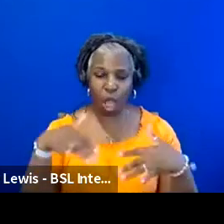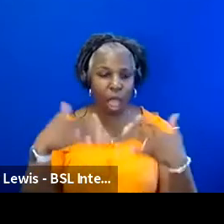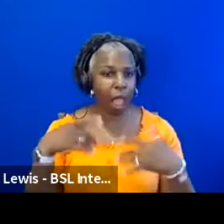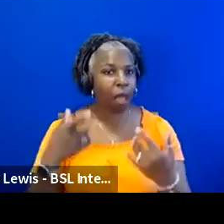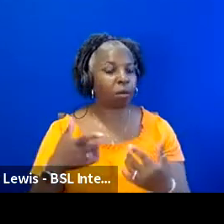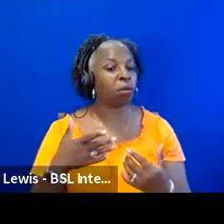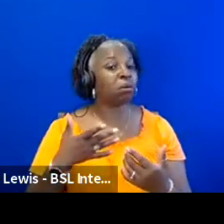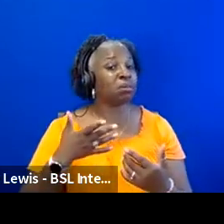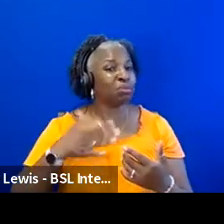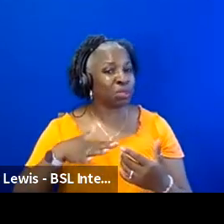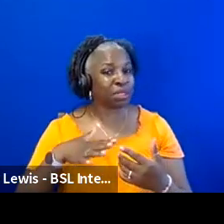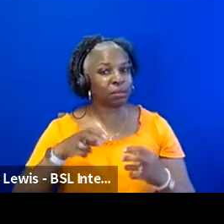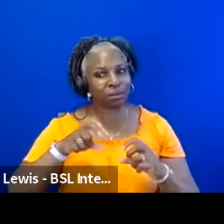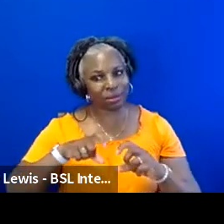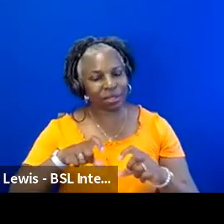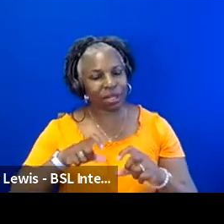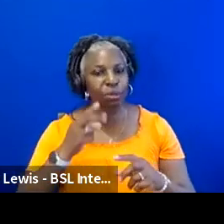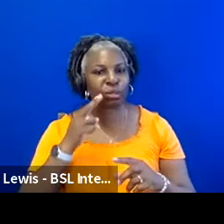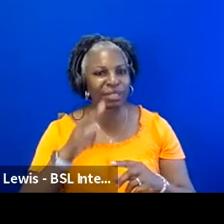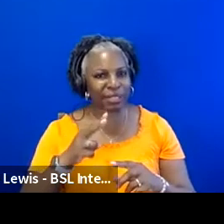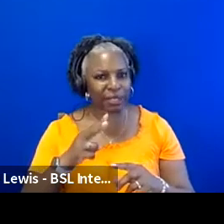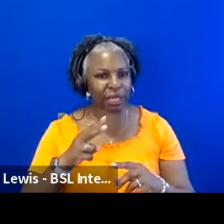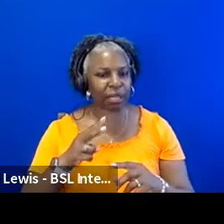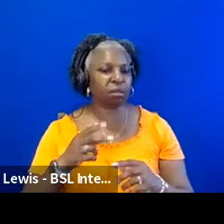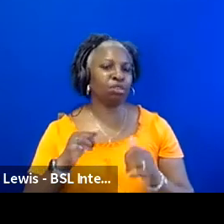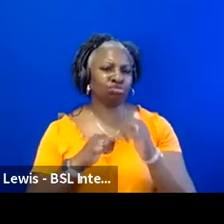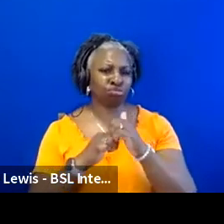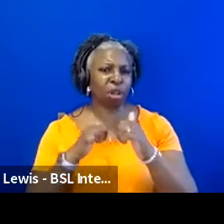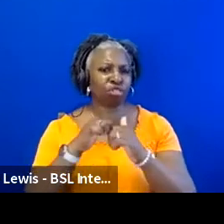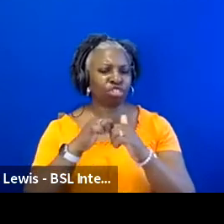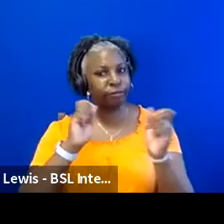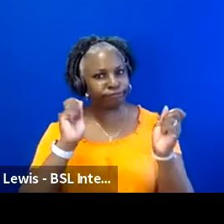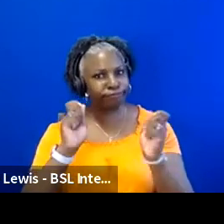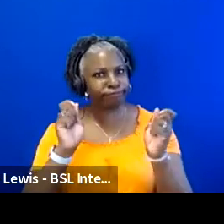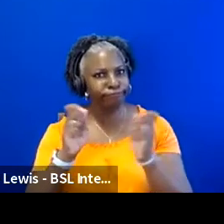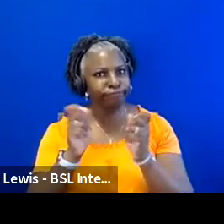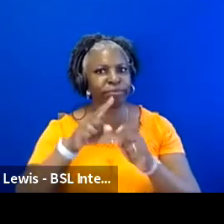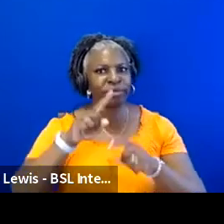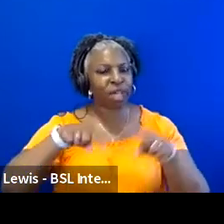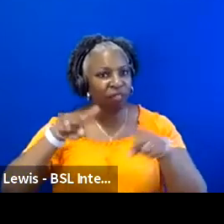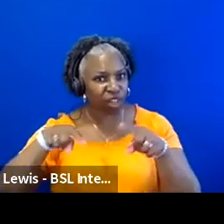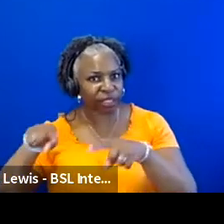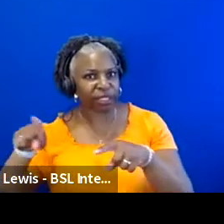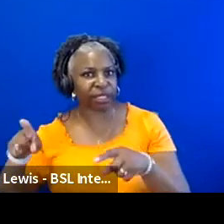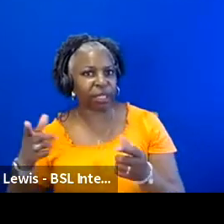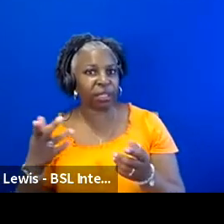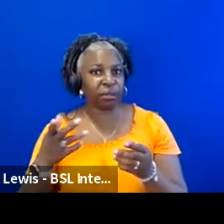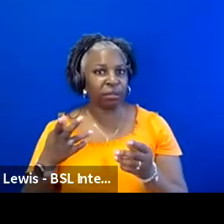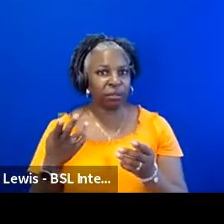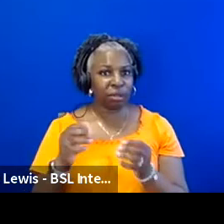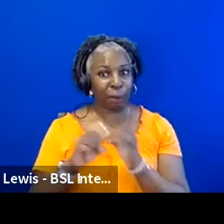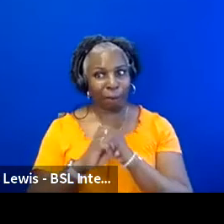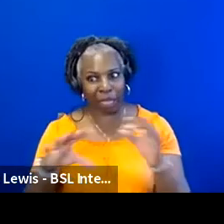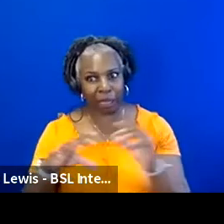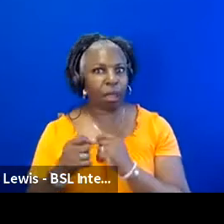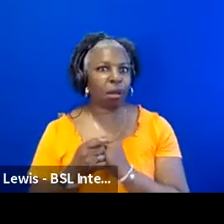recognize that we continue to see structural issues when it comes to diversity in newsrooms and the diversity when it